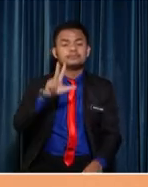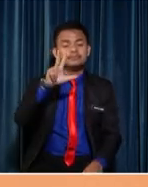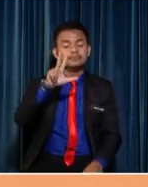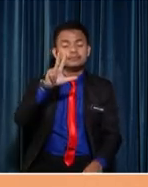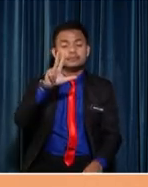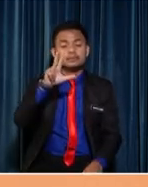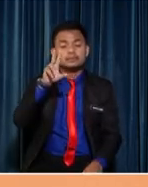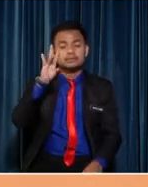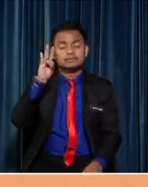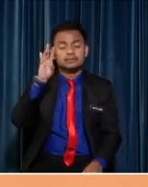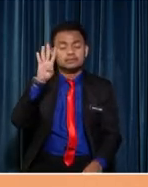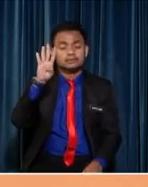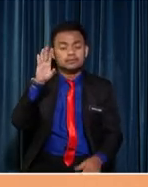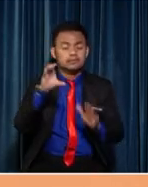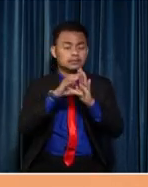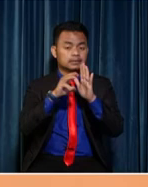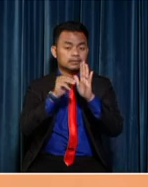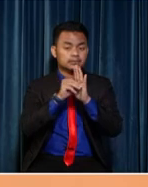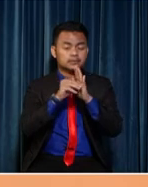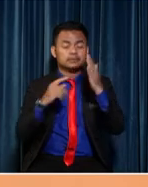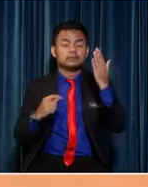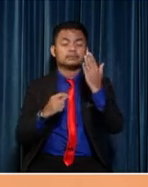374 centimeters plus